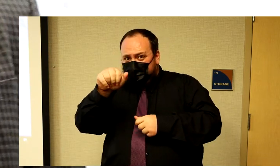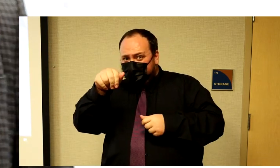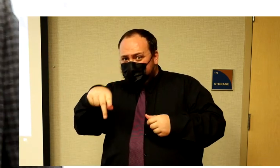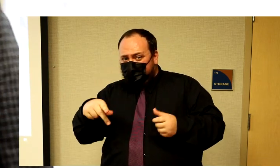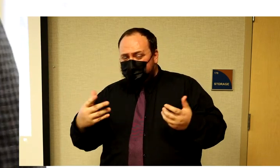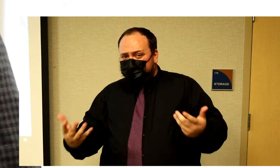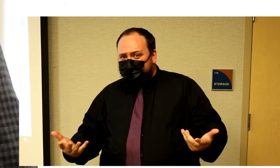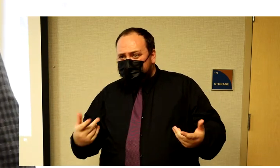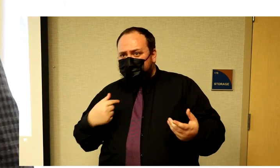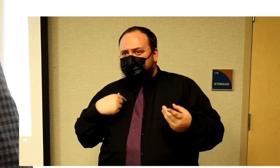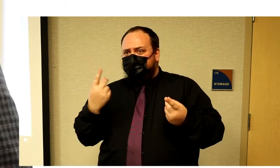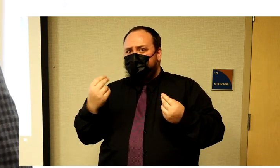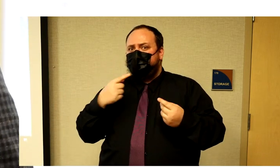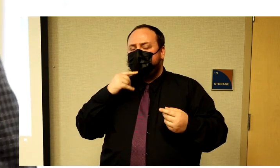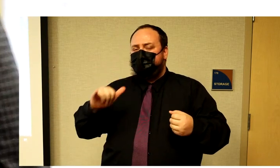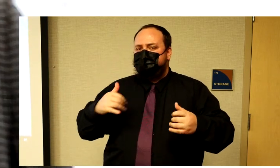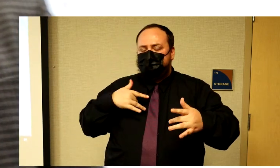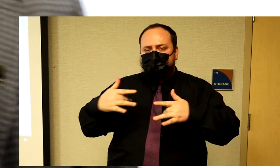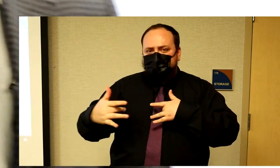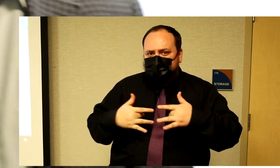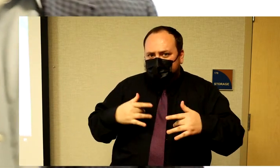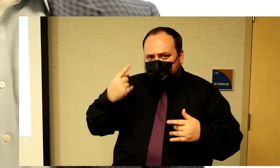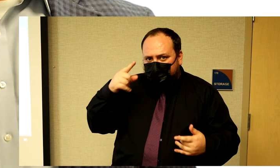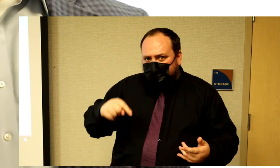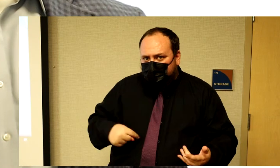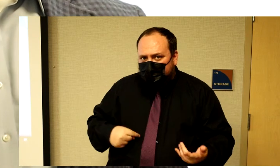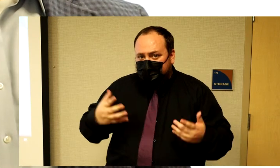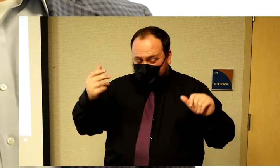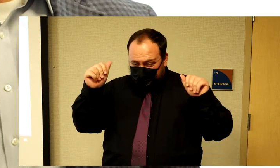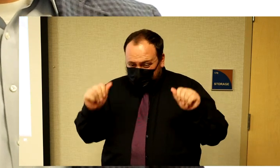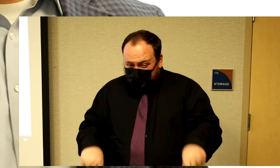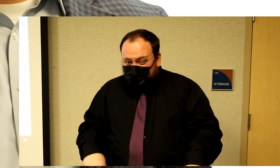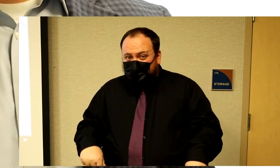then that would be a concern to me. So can we